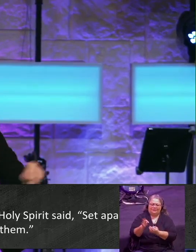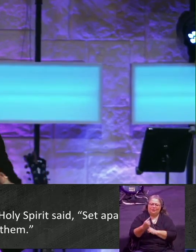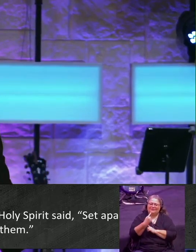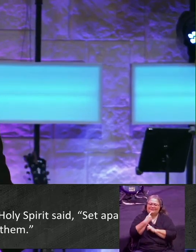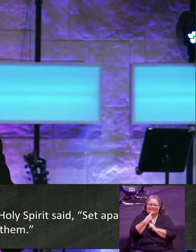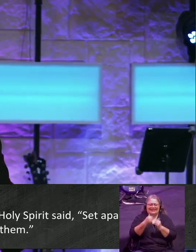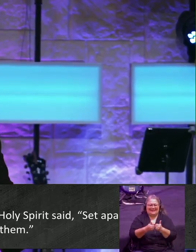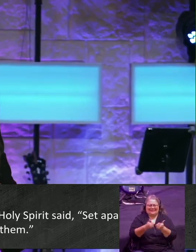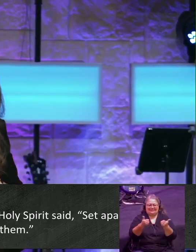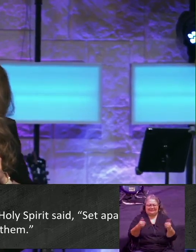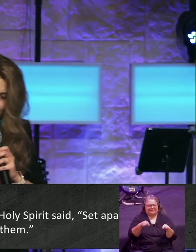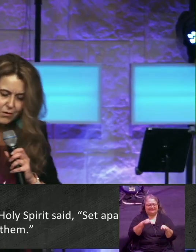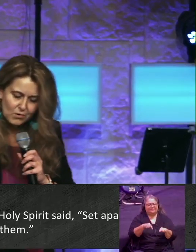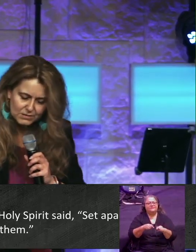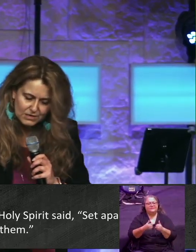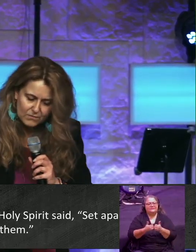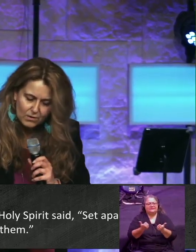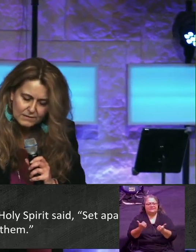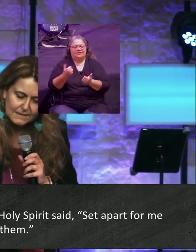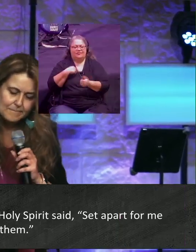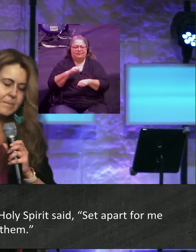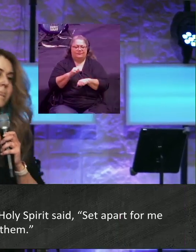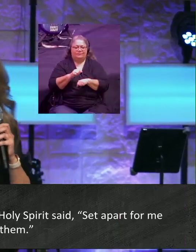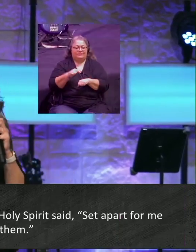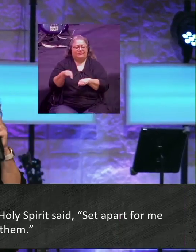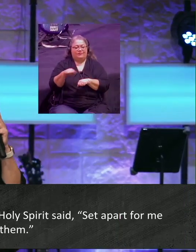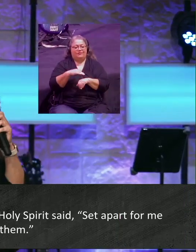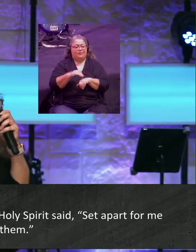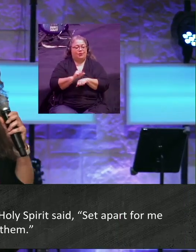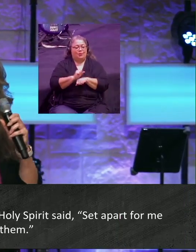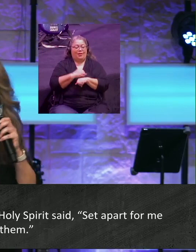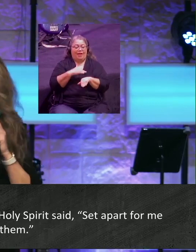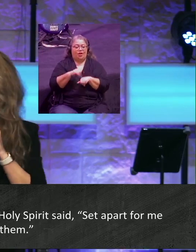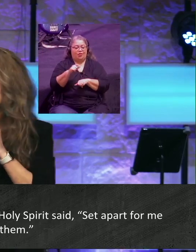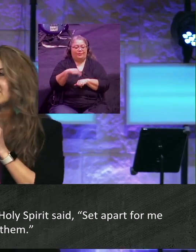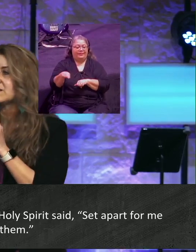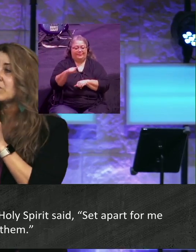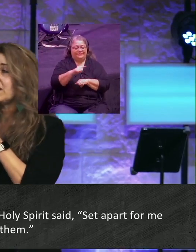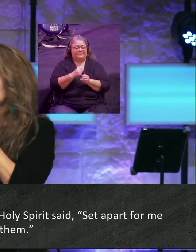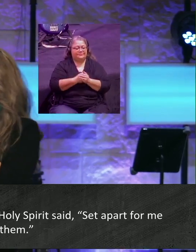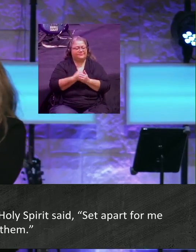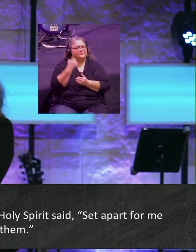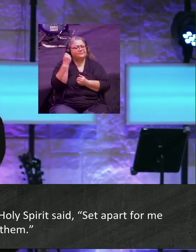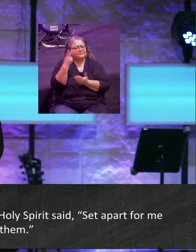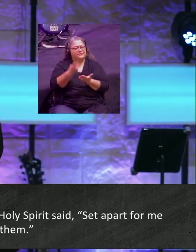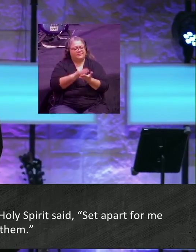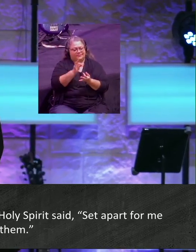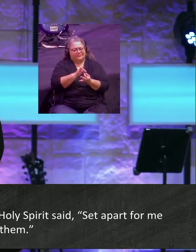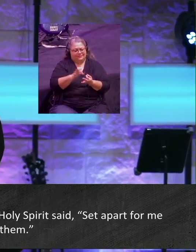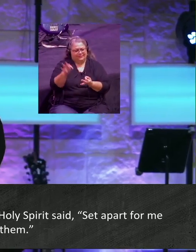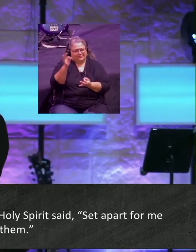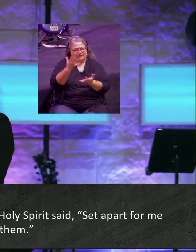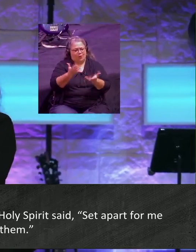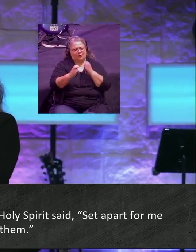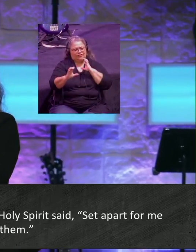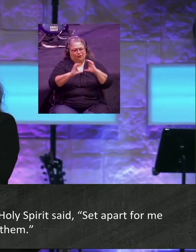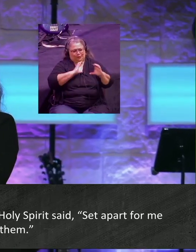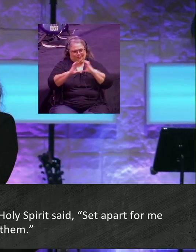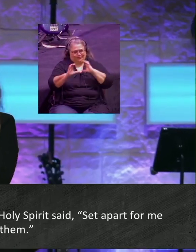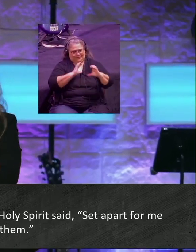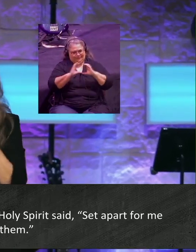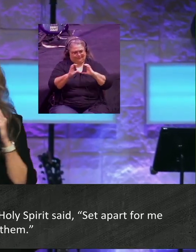separate Barnabas and Saul for me for the work which I've called them. I want you to understand this morning, the Holy Spirit wants to communicate with